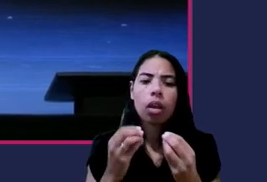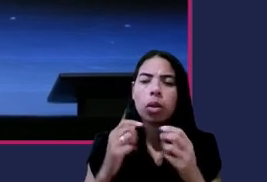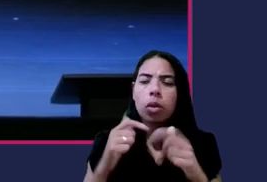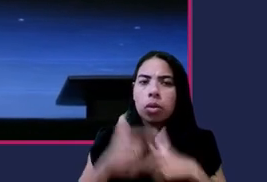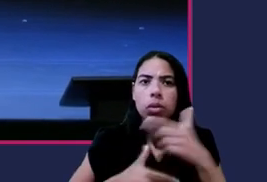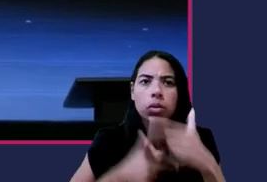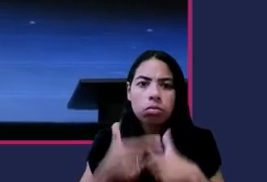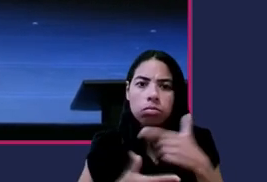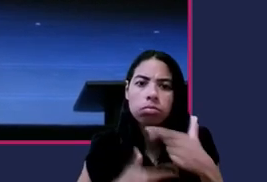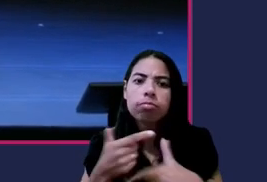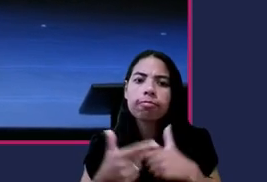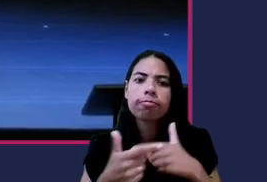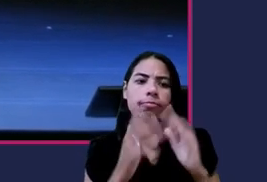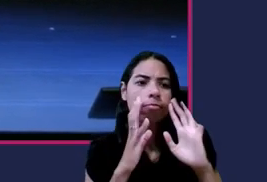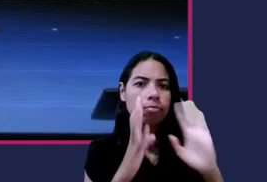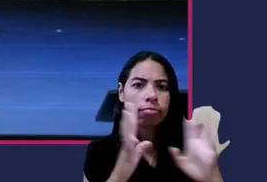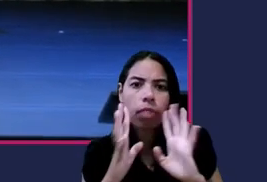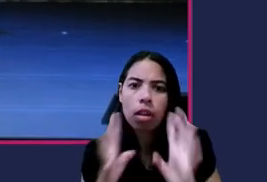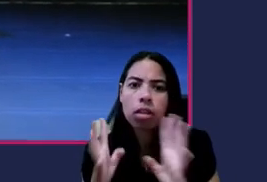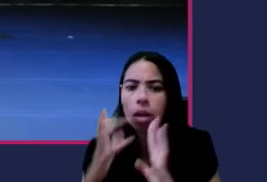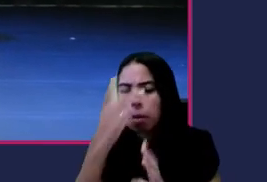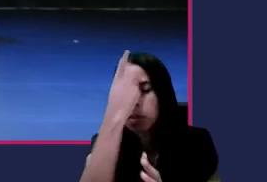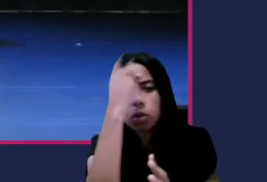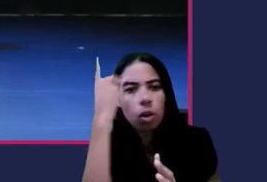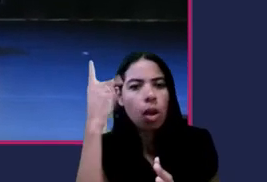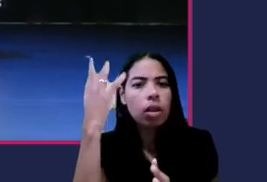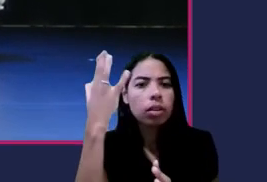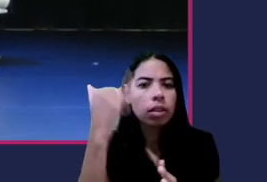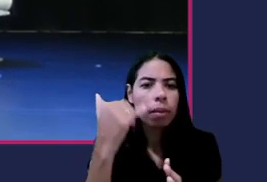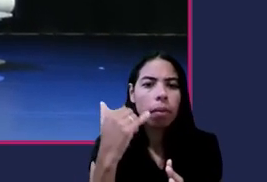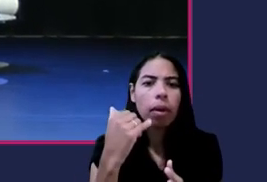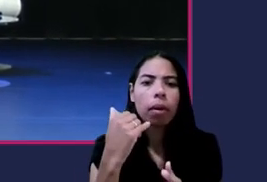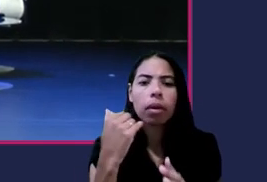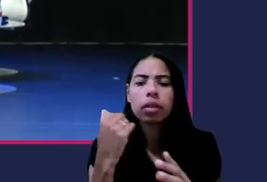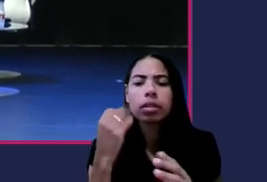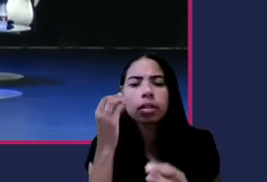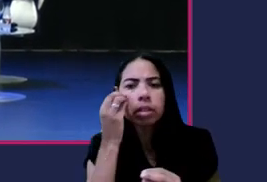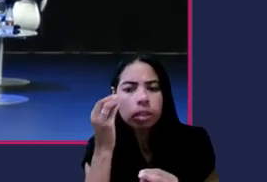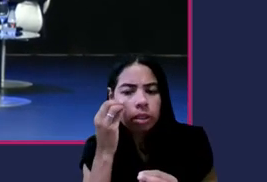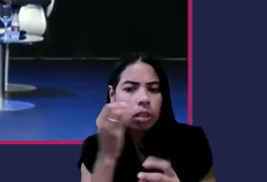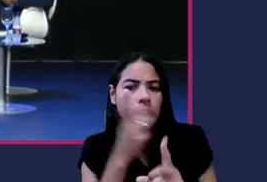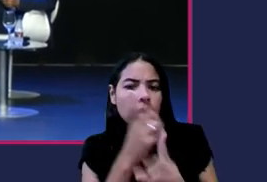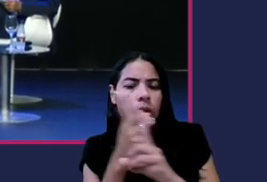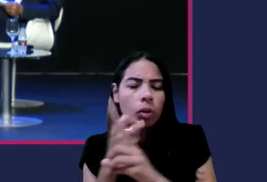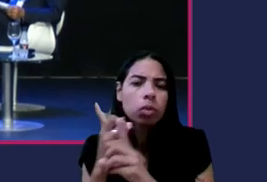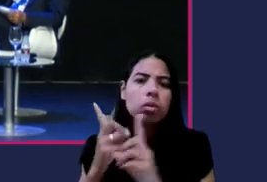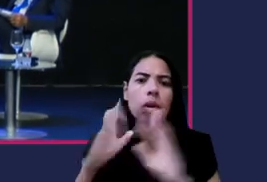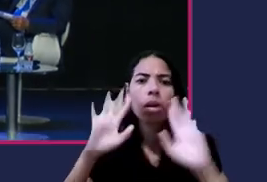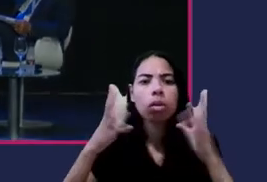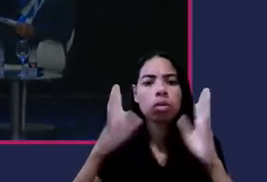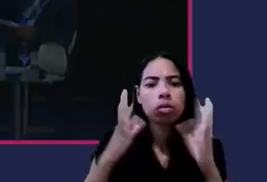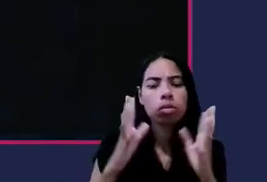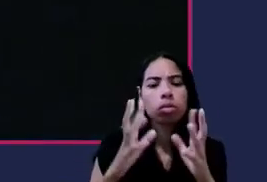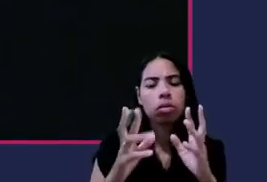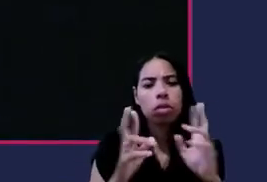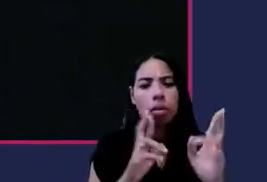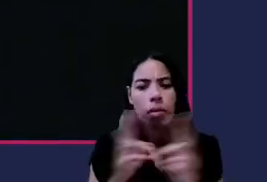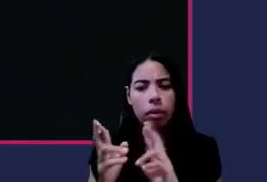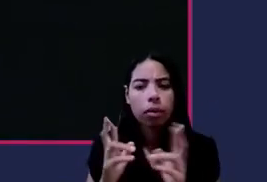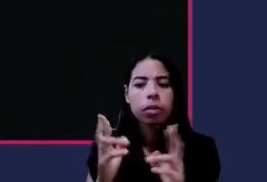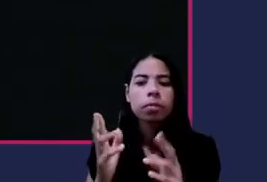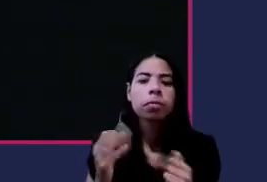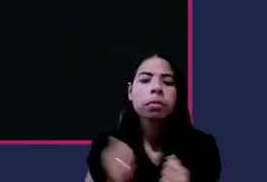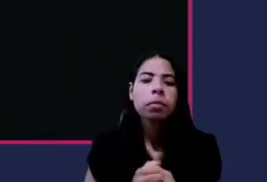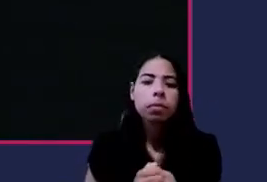greatly to make our mandates a means to hear people, filter through things and seek